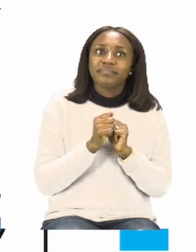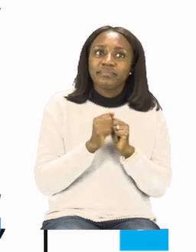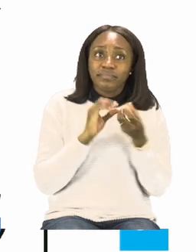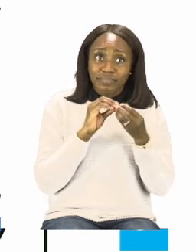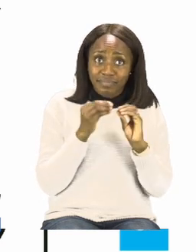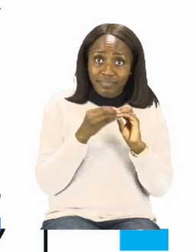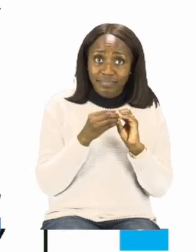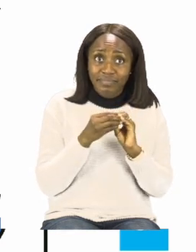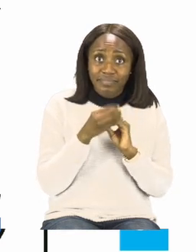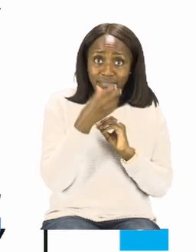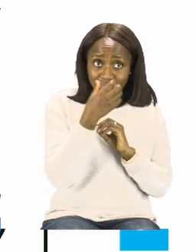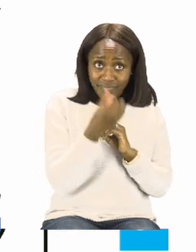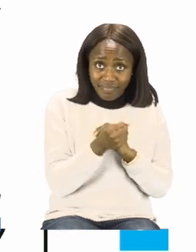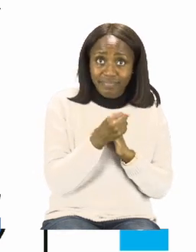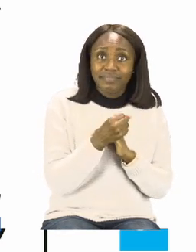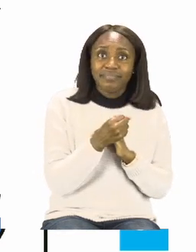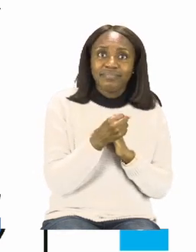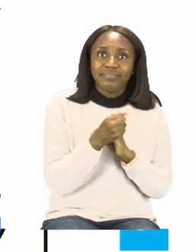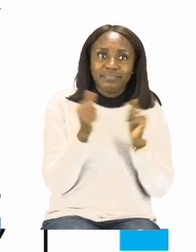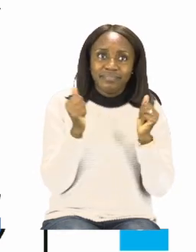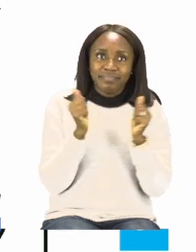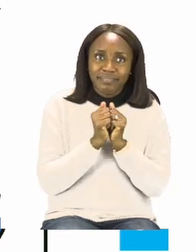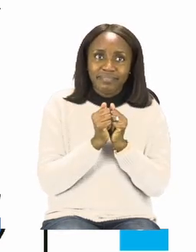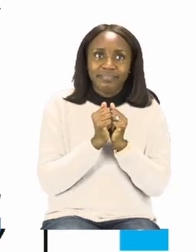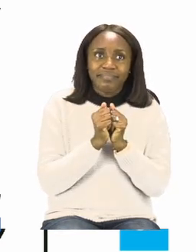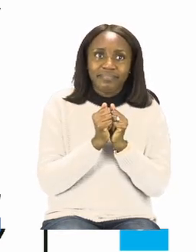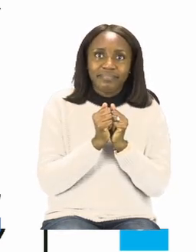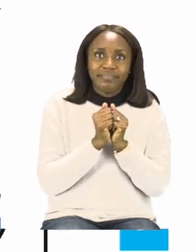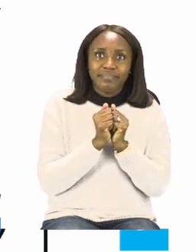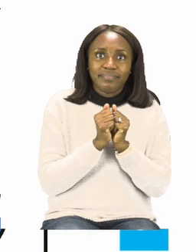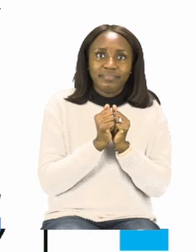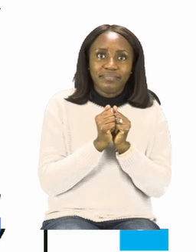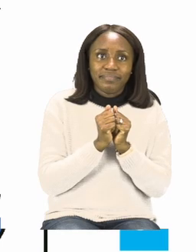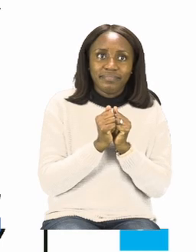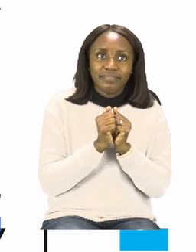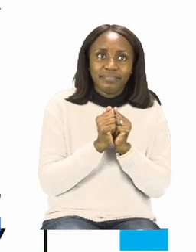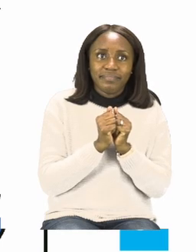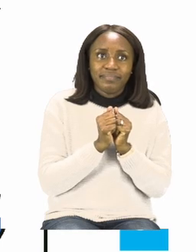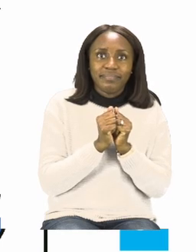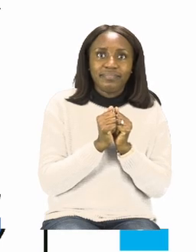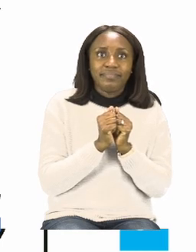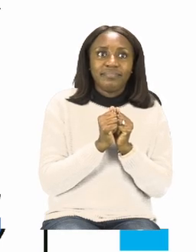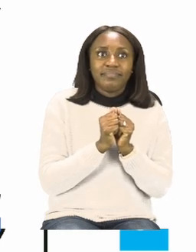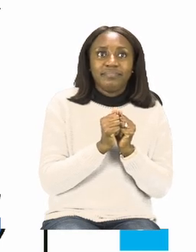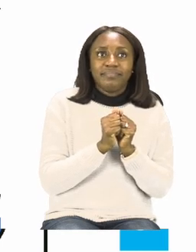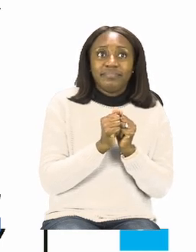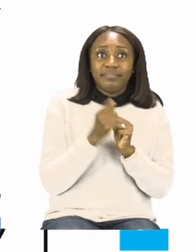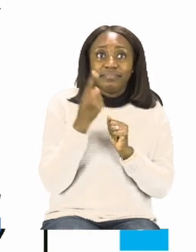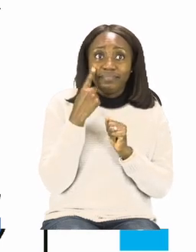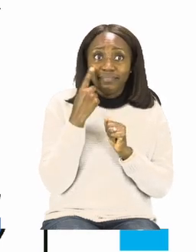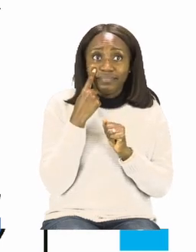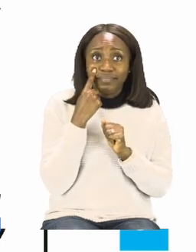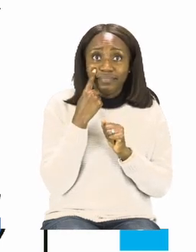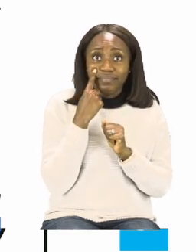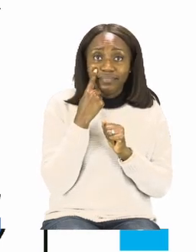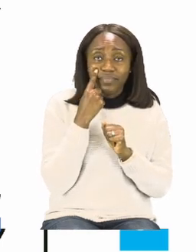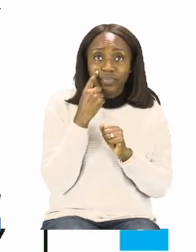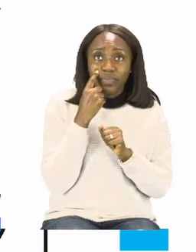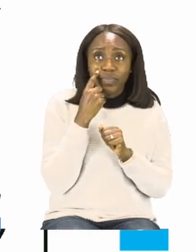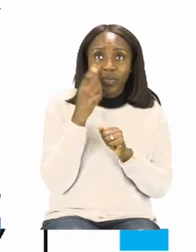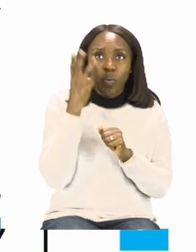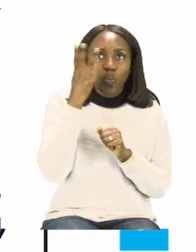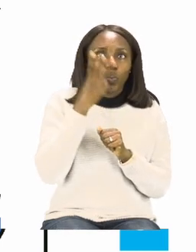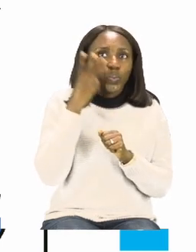we've been given and then put them together. The one we are going to do together is the one where we can see the wine glasses.